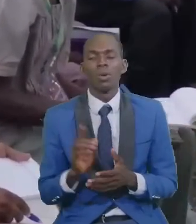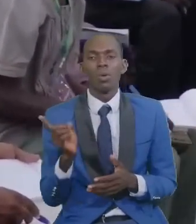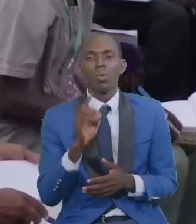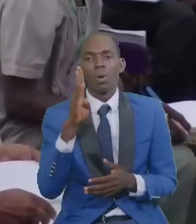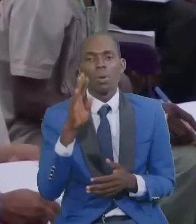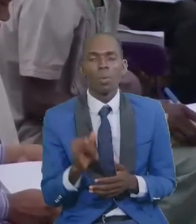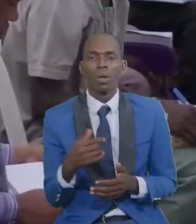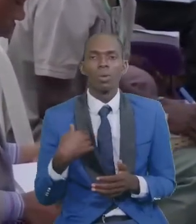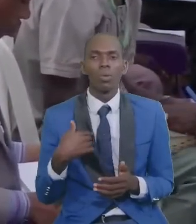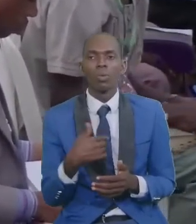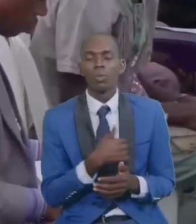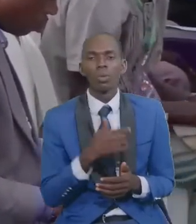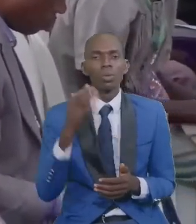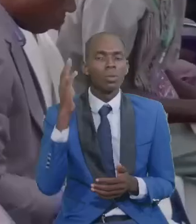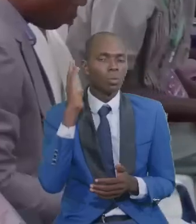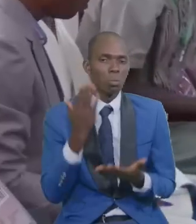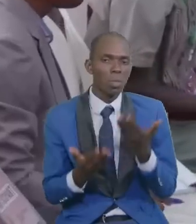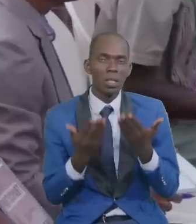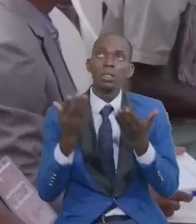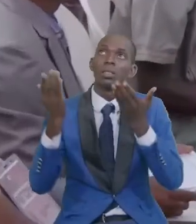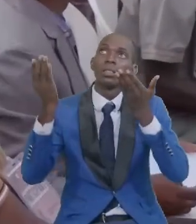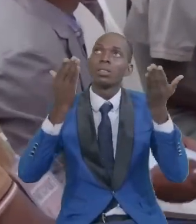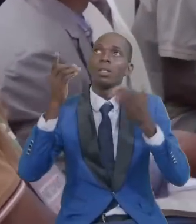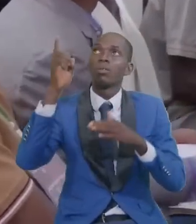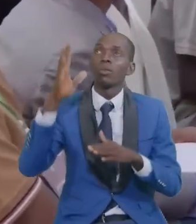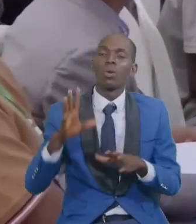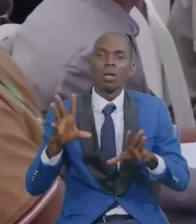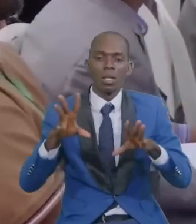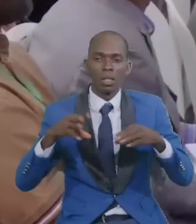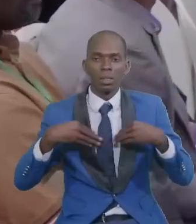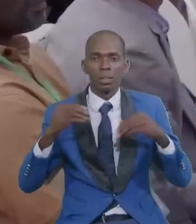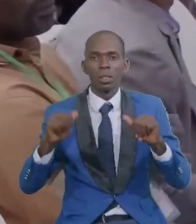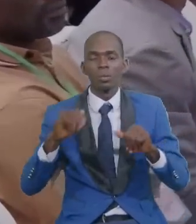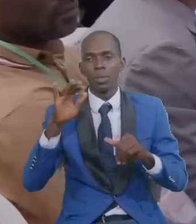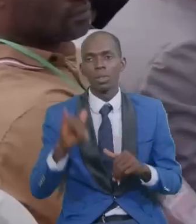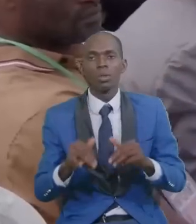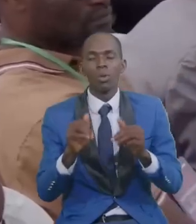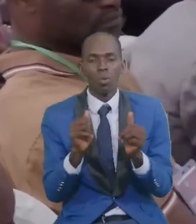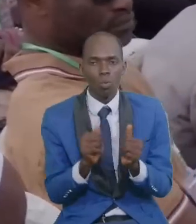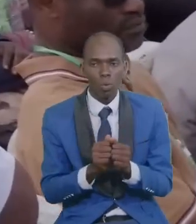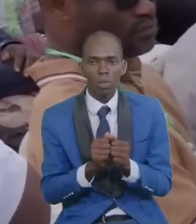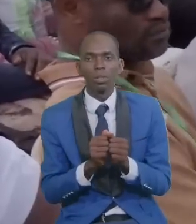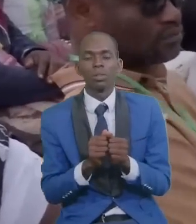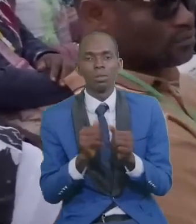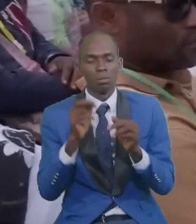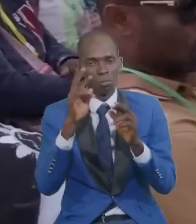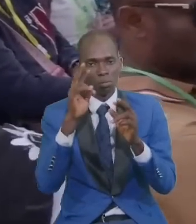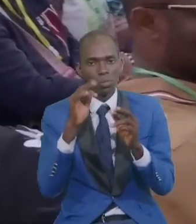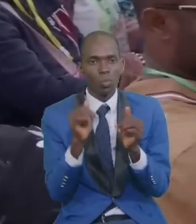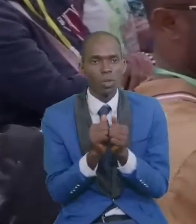whereby we may serve God acceptably with reverence and godly